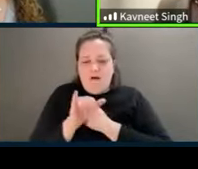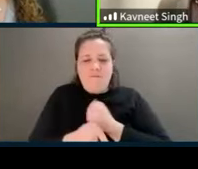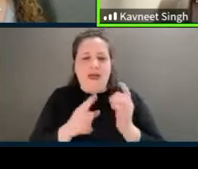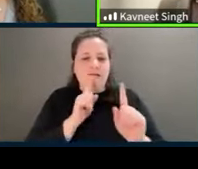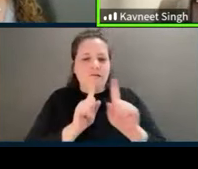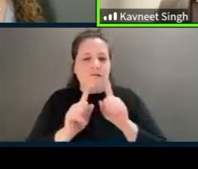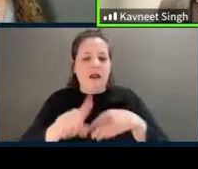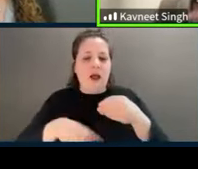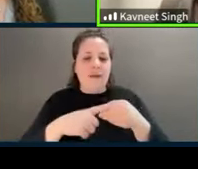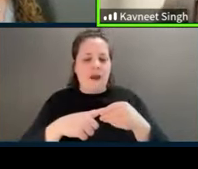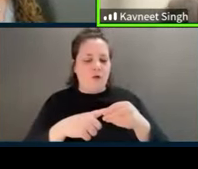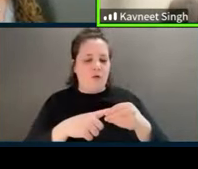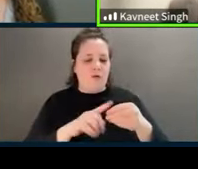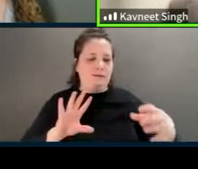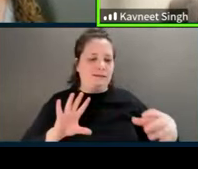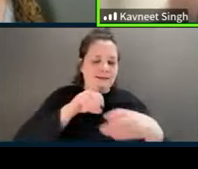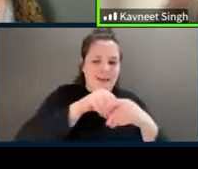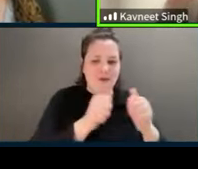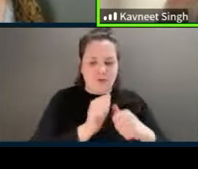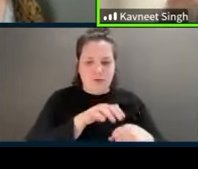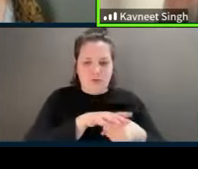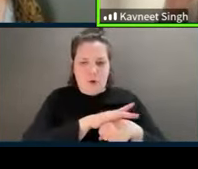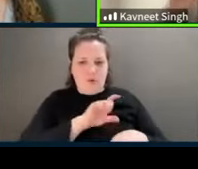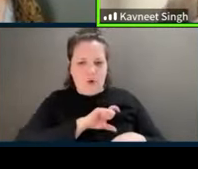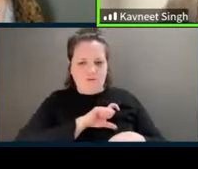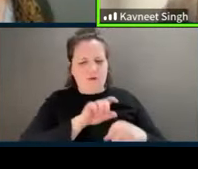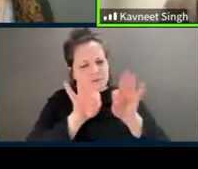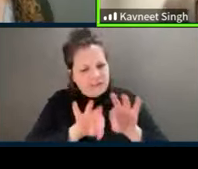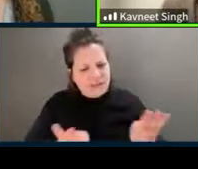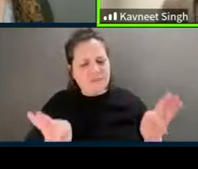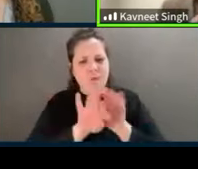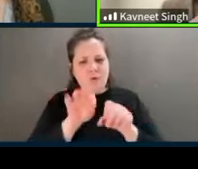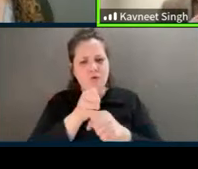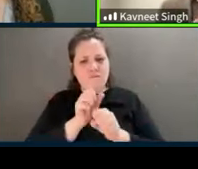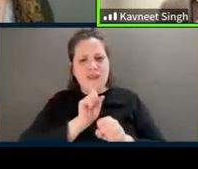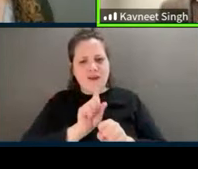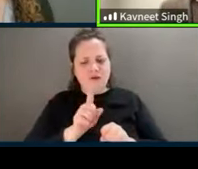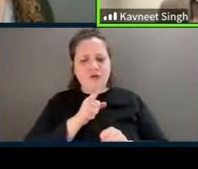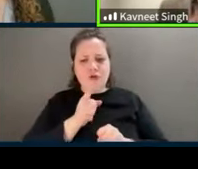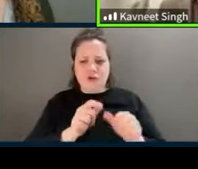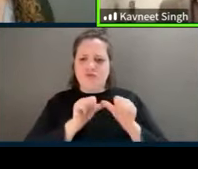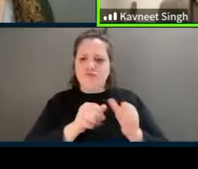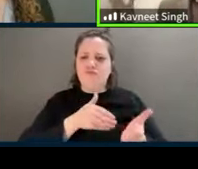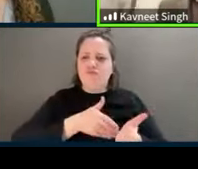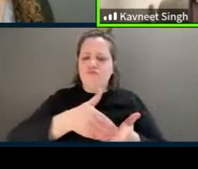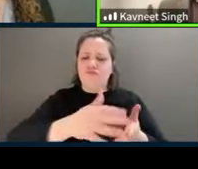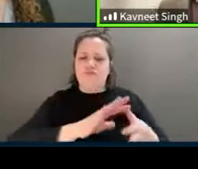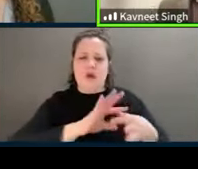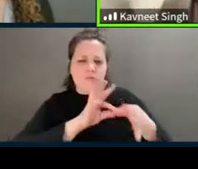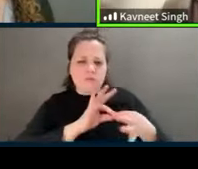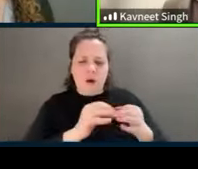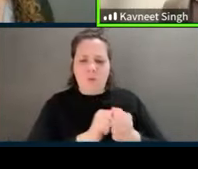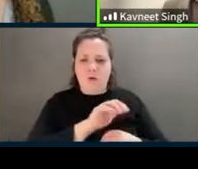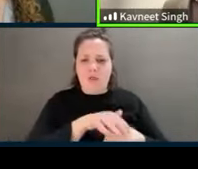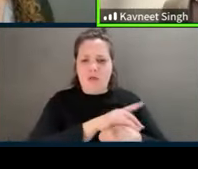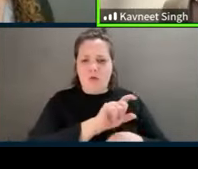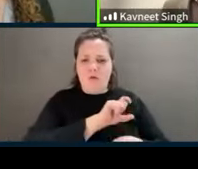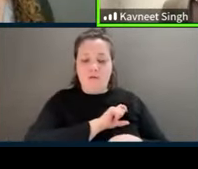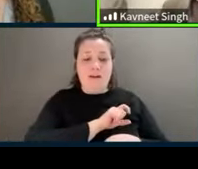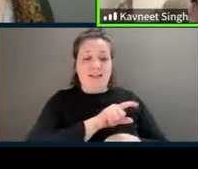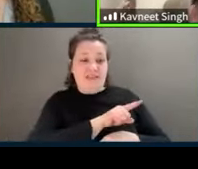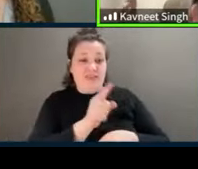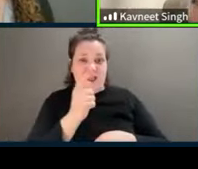enforcement. And I think that's something I had too, of making sure that you engage with local law enforcement so that they understand your congregation before something